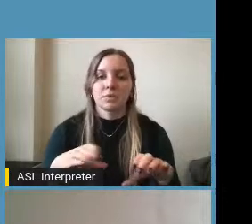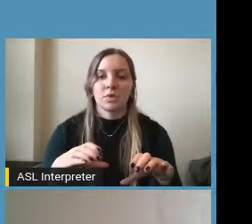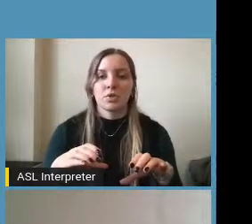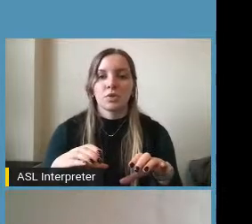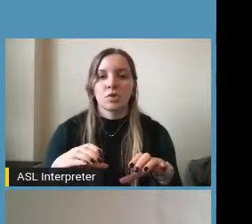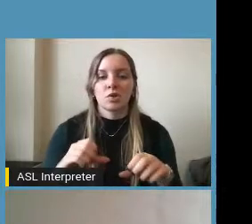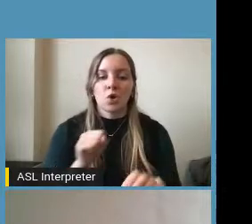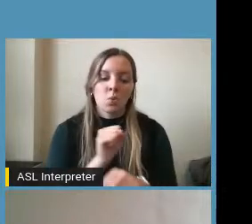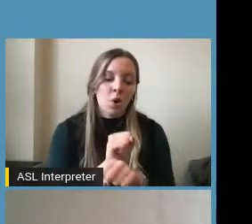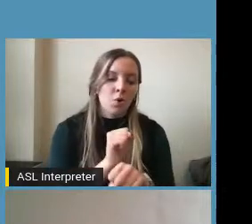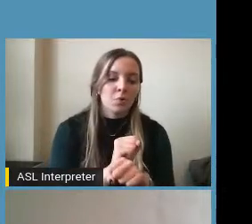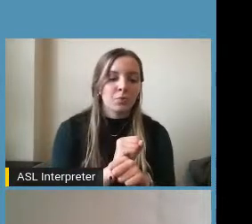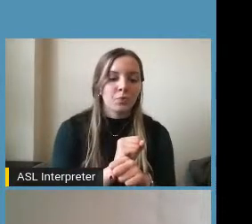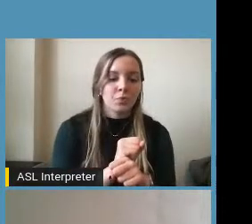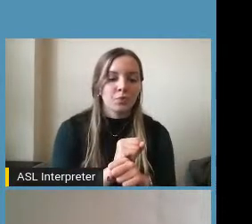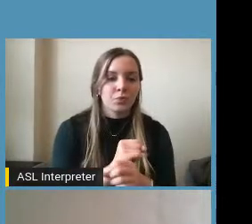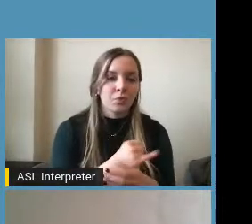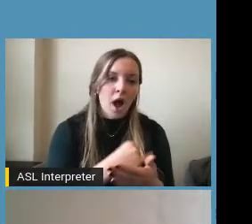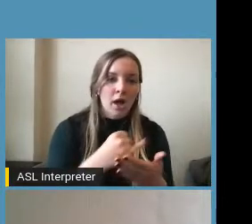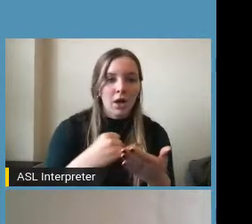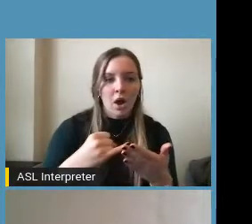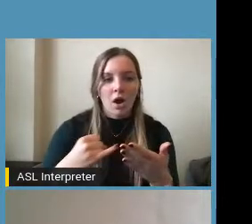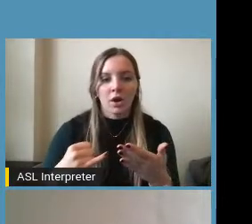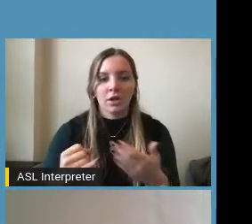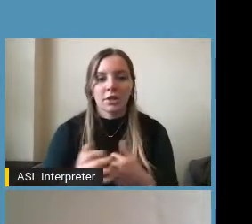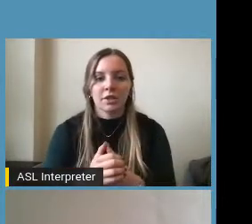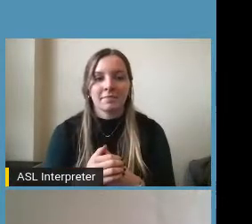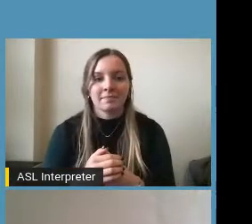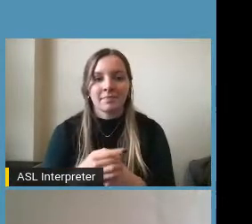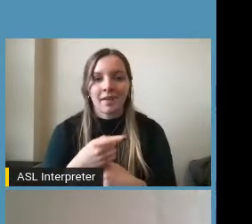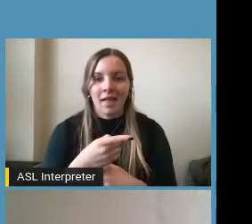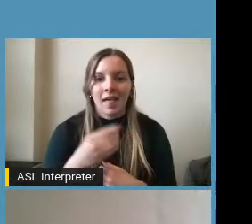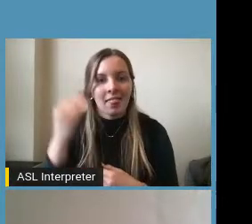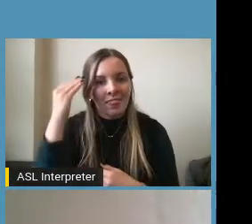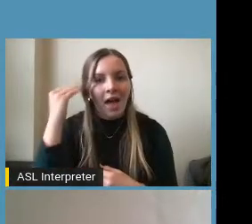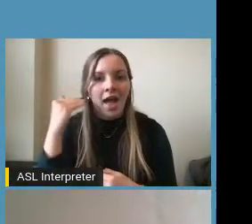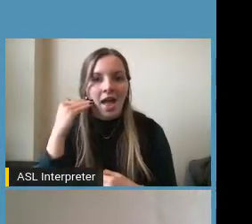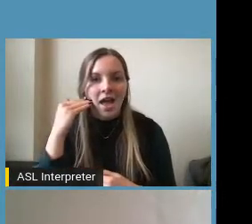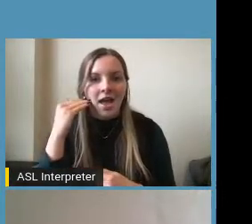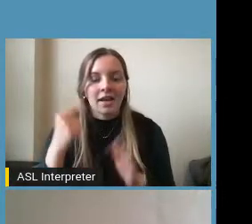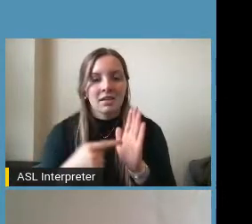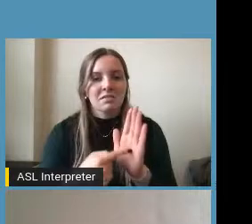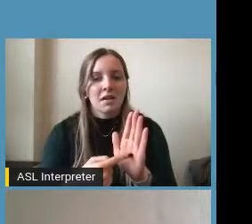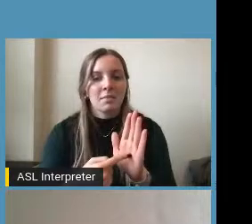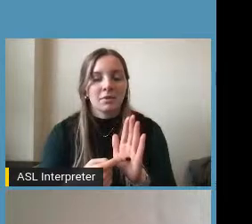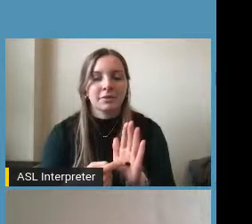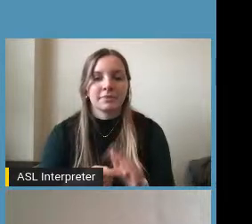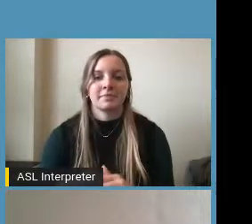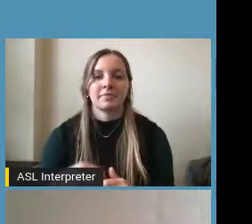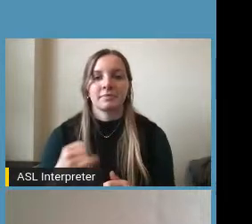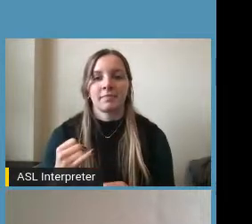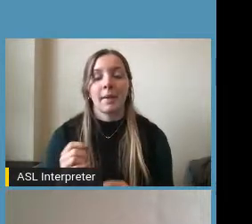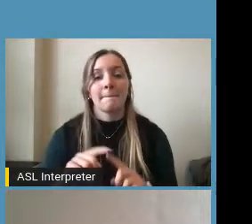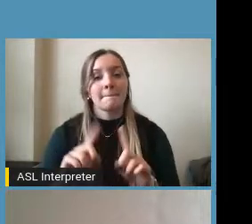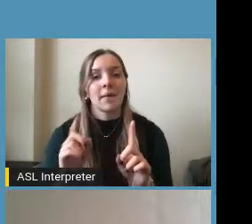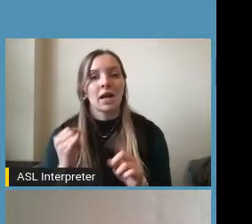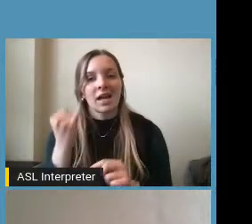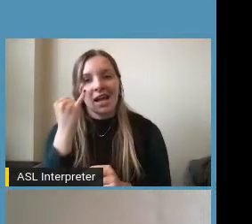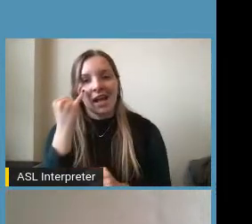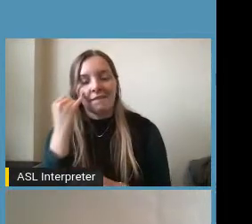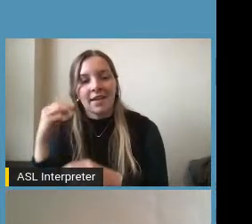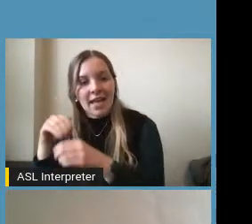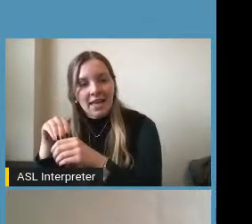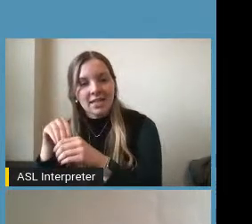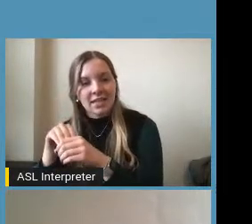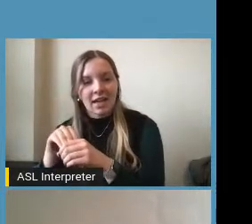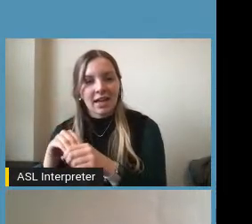like that. If we're working indoors in a studio environment, we would also need some lighting to light our subject, but it can be done without